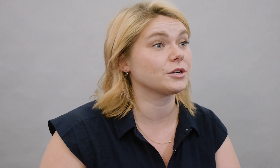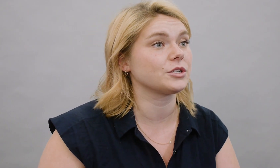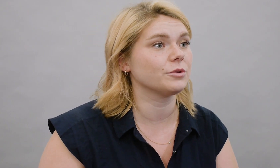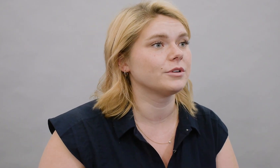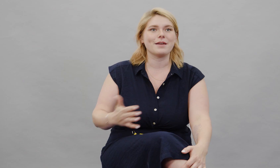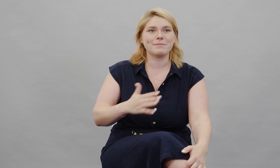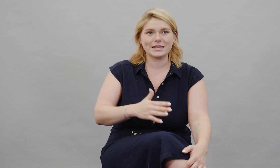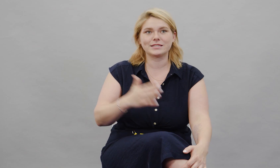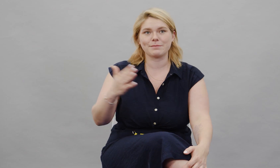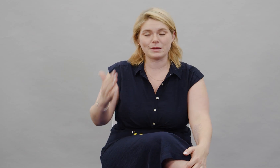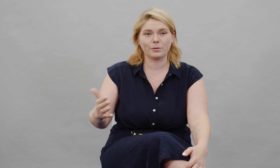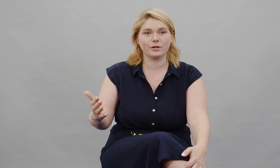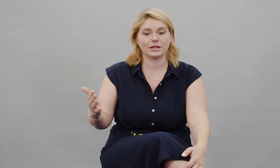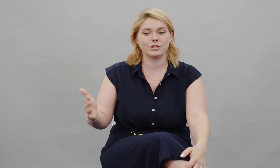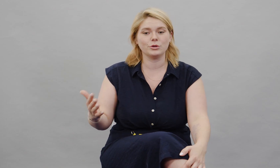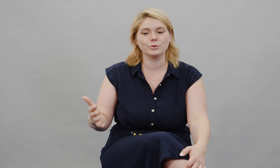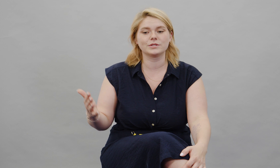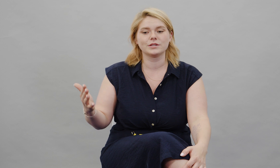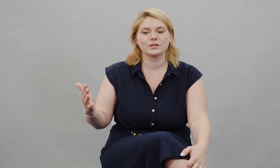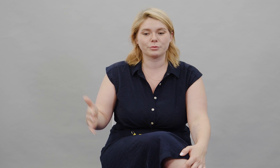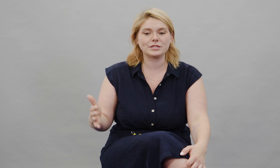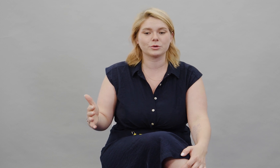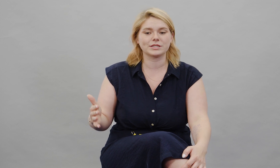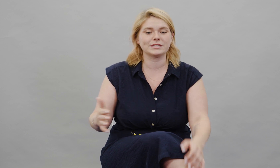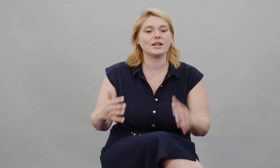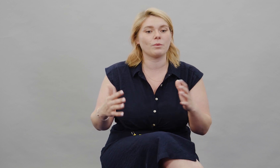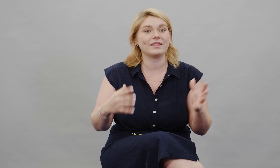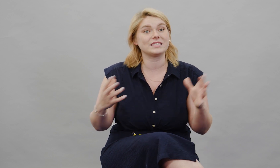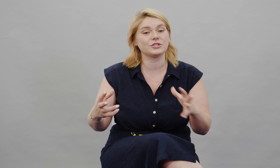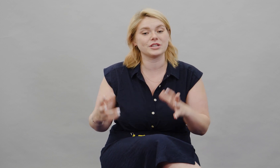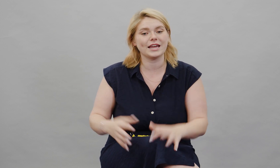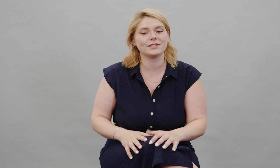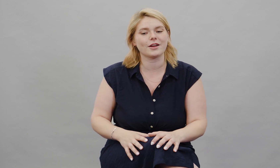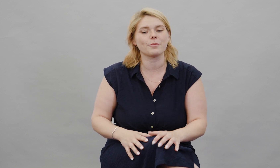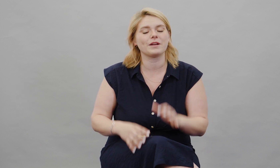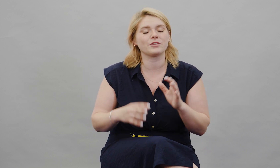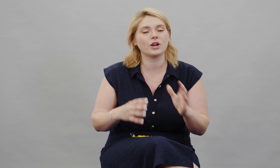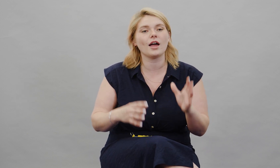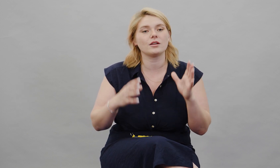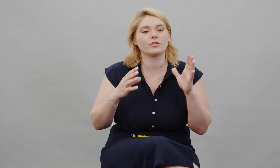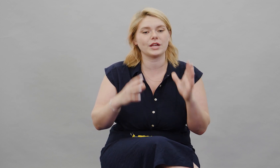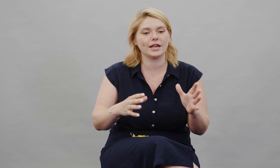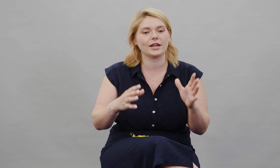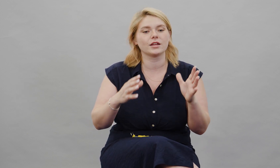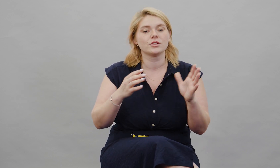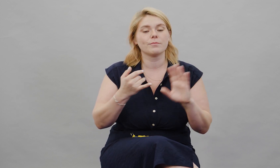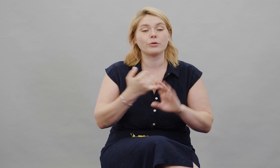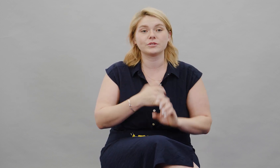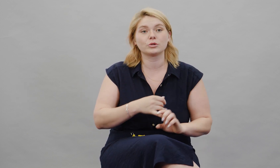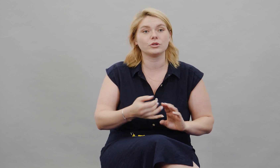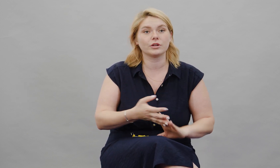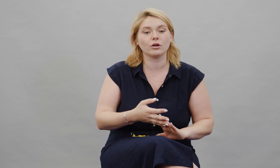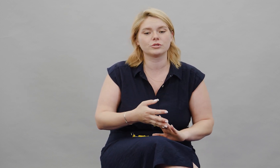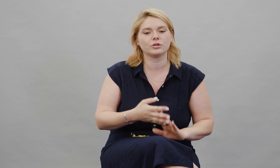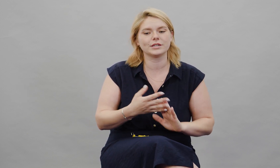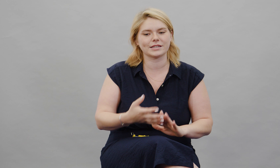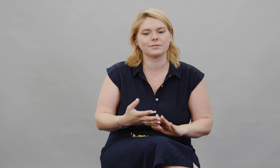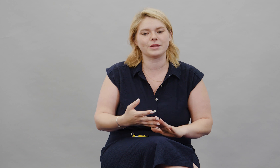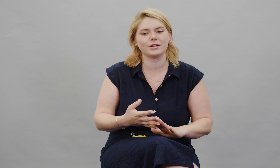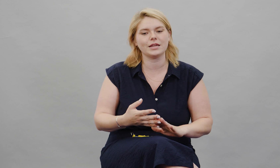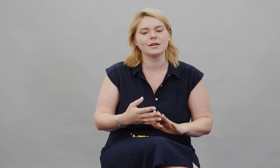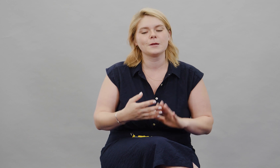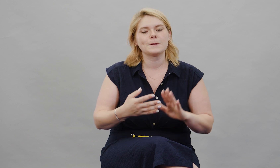to adhere to. It means that people can use the resources in a way that's easier to get there, but if they're not creating both social and